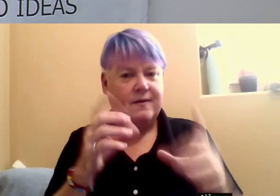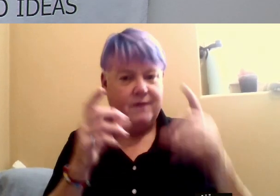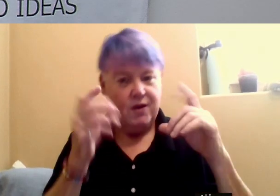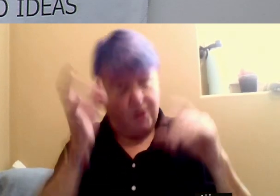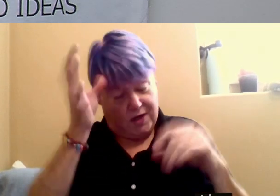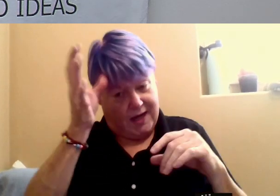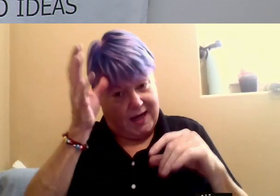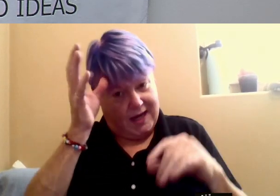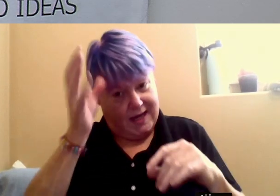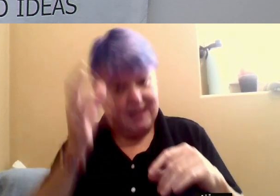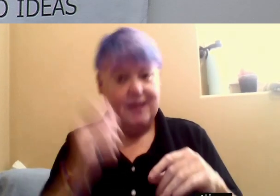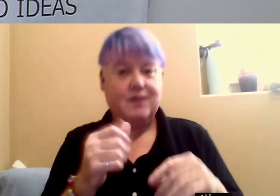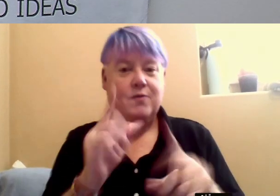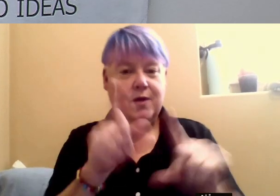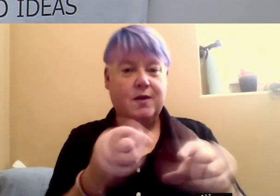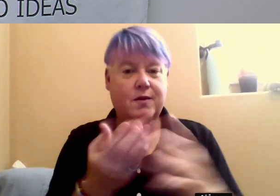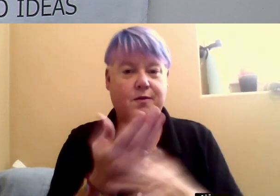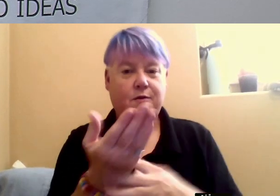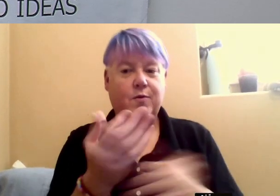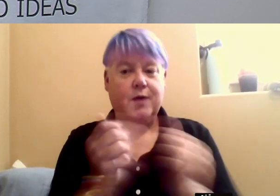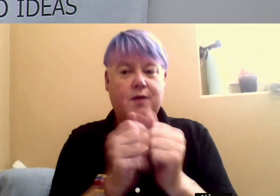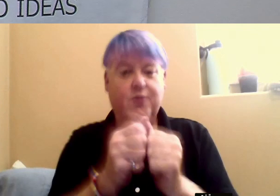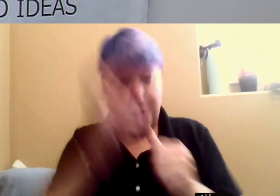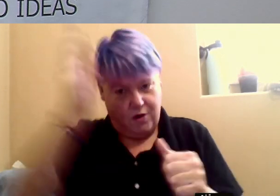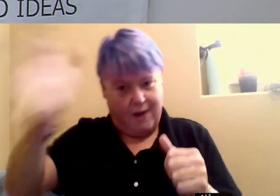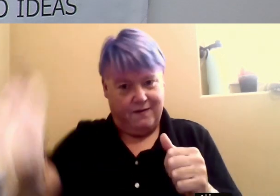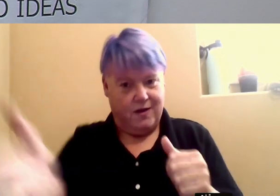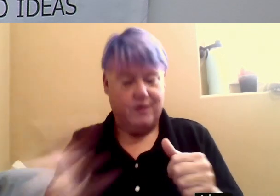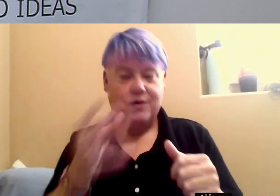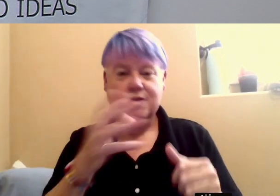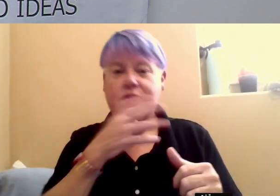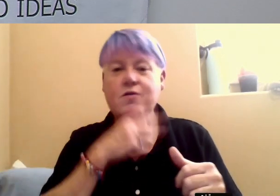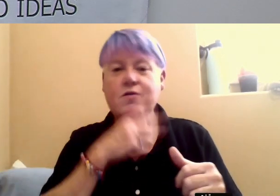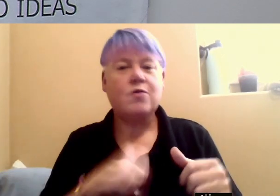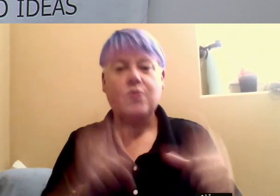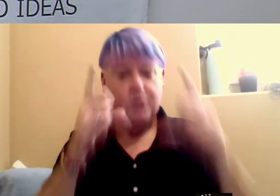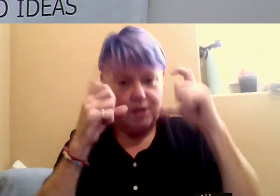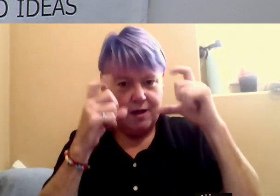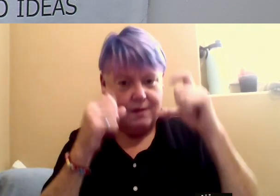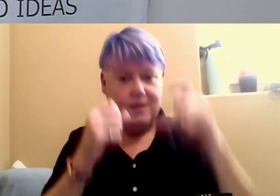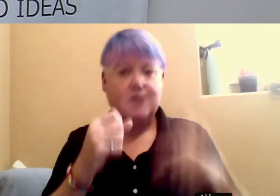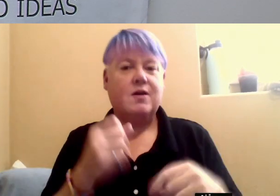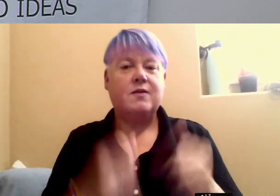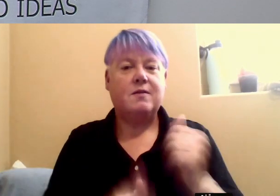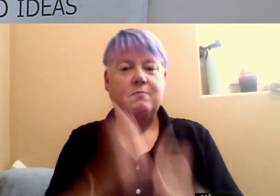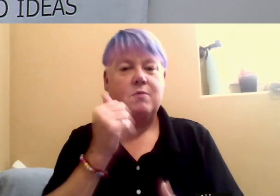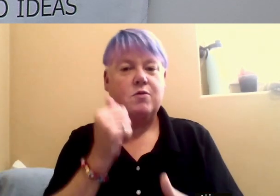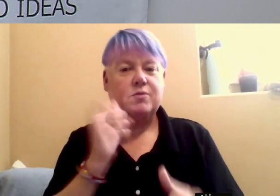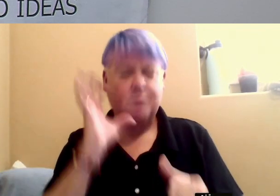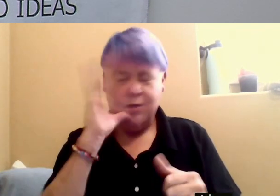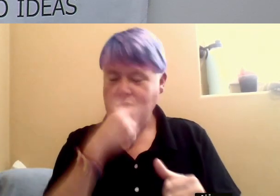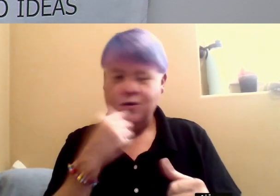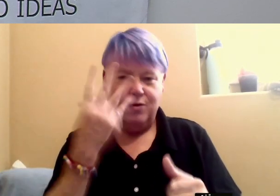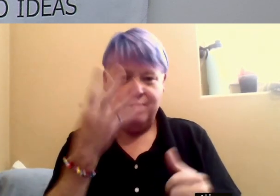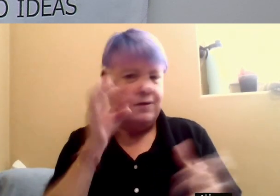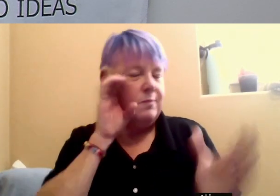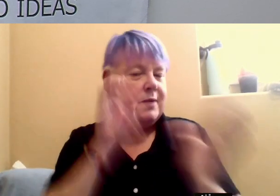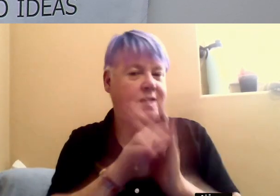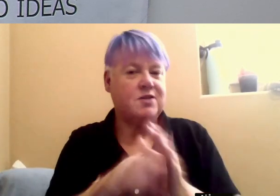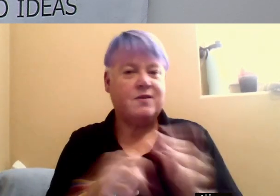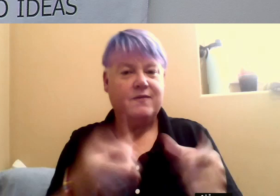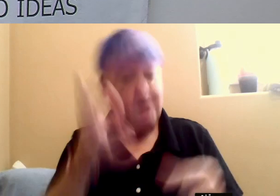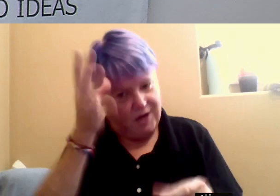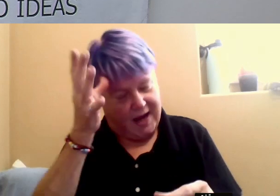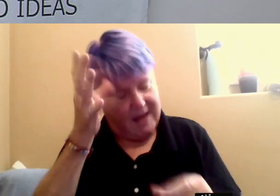your grandfather's old camera, and then realizing later that you captured the most beautiful image of your father. What a wonderful gift to have of